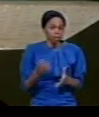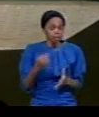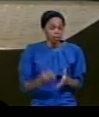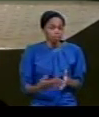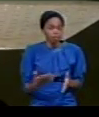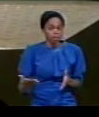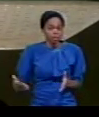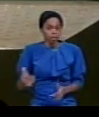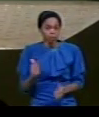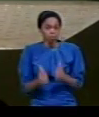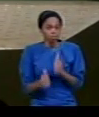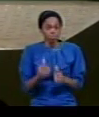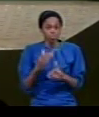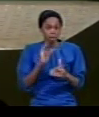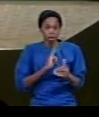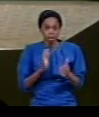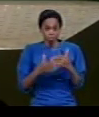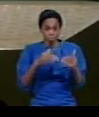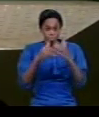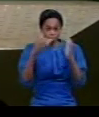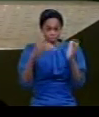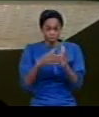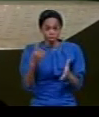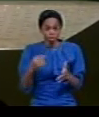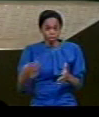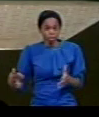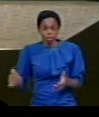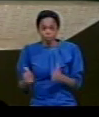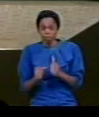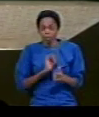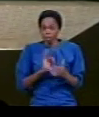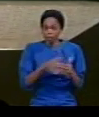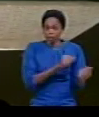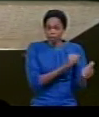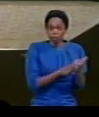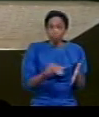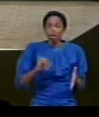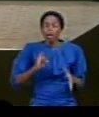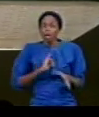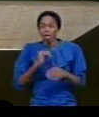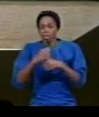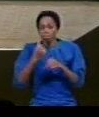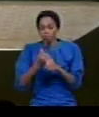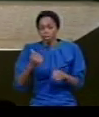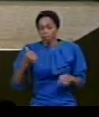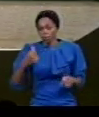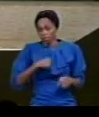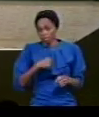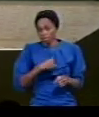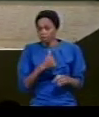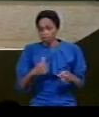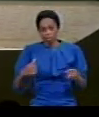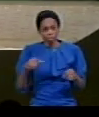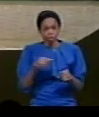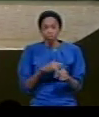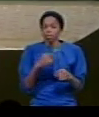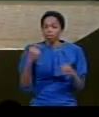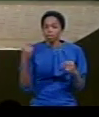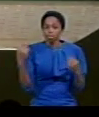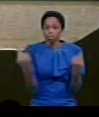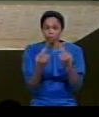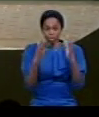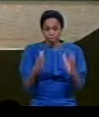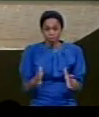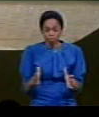which I destroyed, I make myself a transgressor. Then in verse 19,